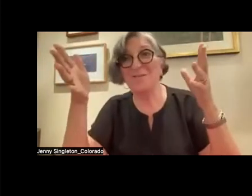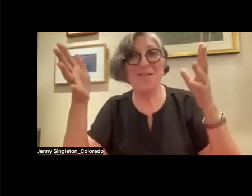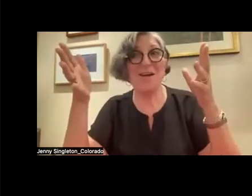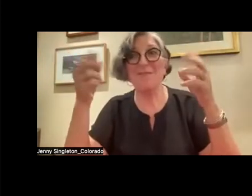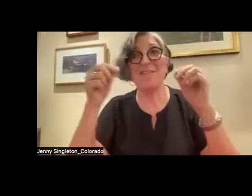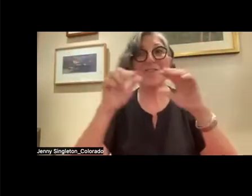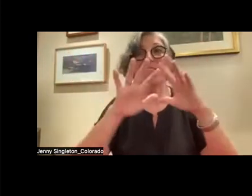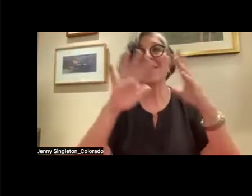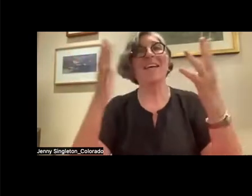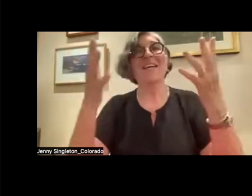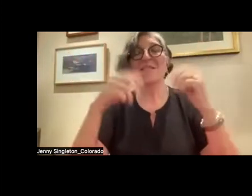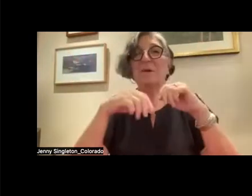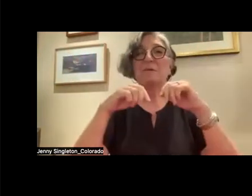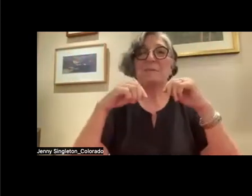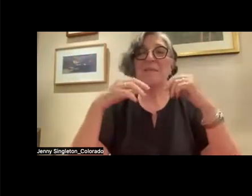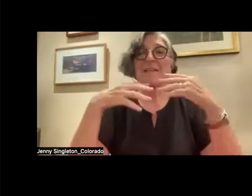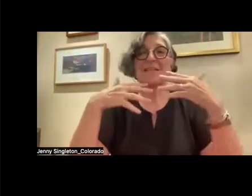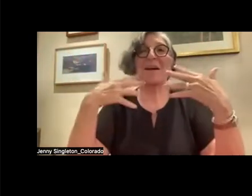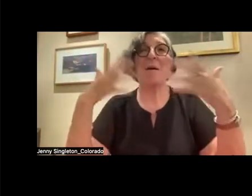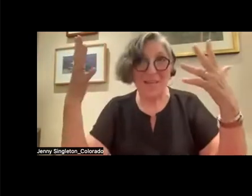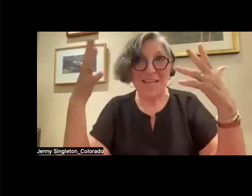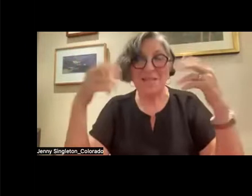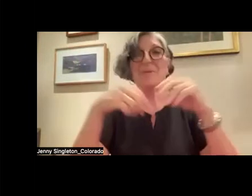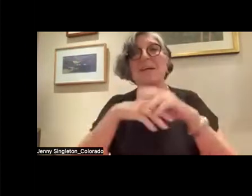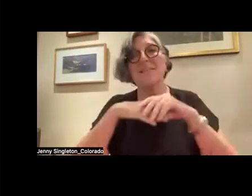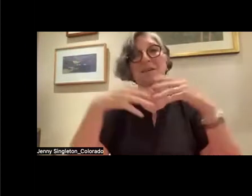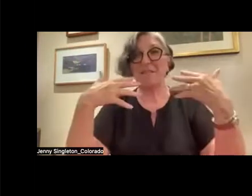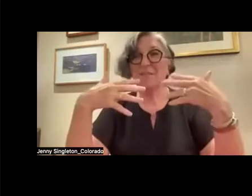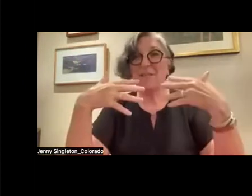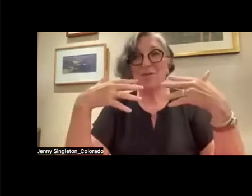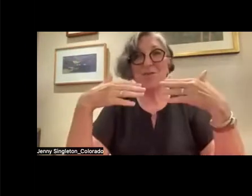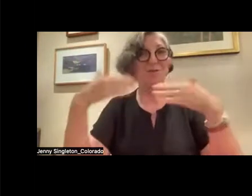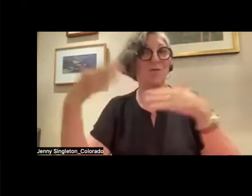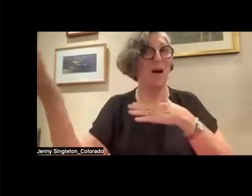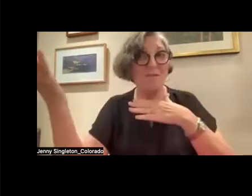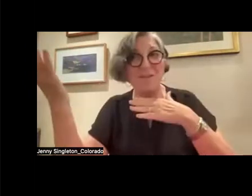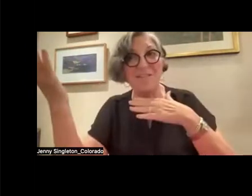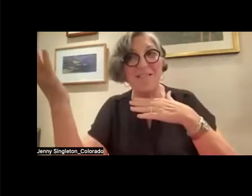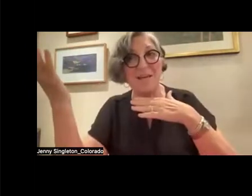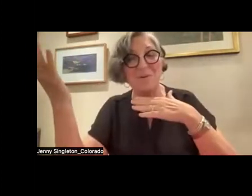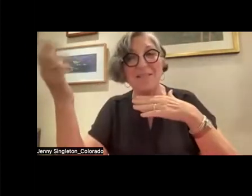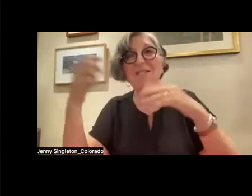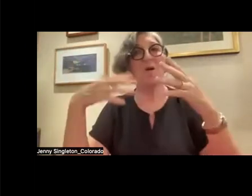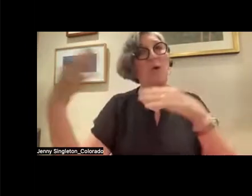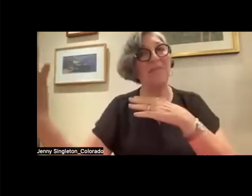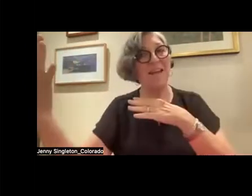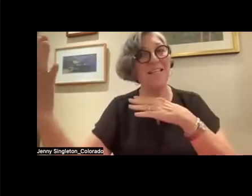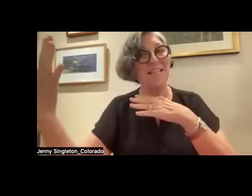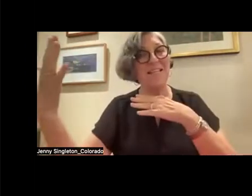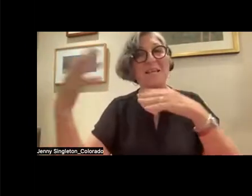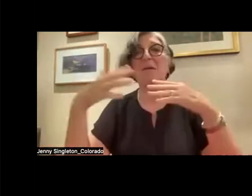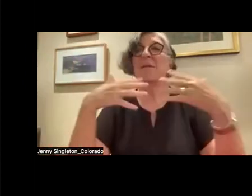and inclusion conversations. So it's complicated because there are deaf individuals who do not feel disabled and don't want